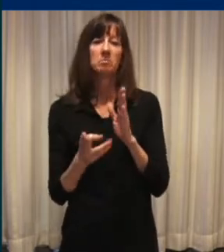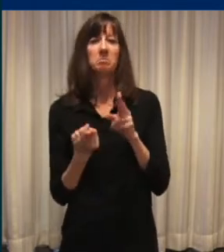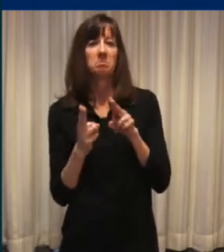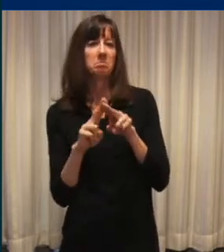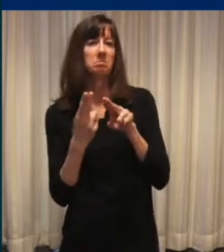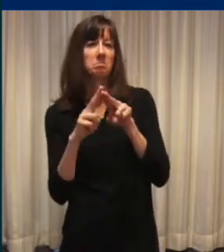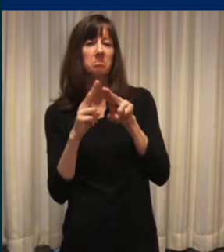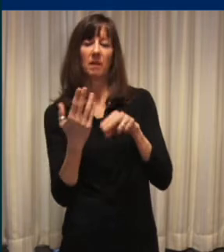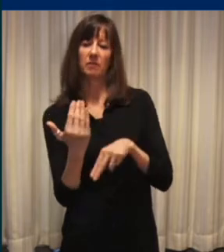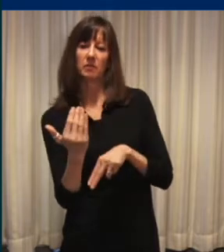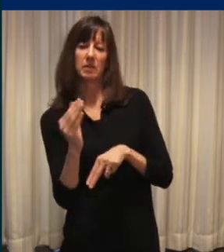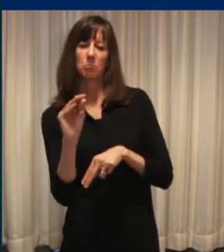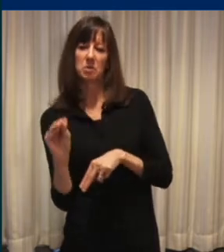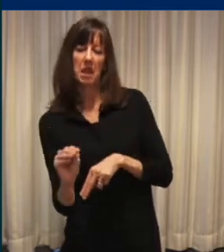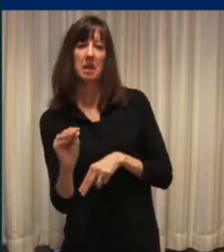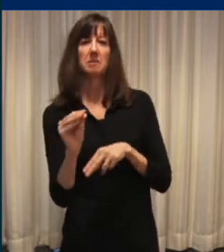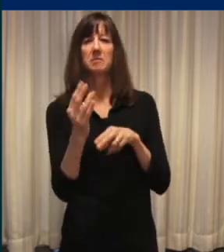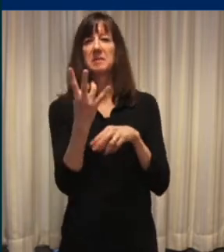15 to 18%.